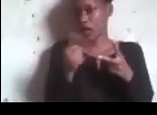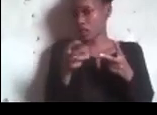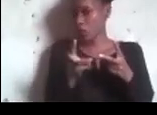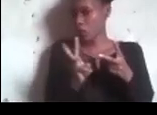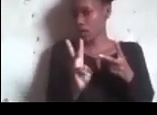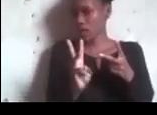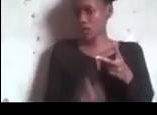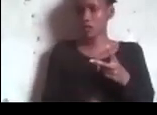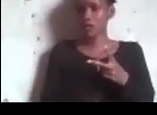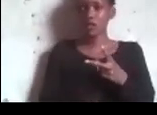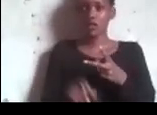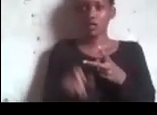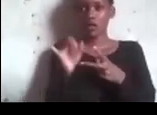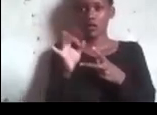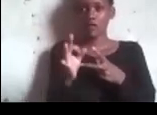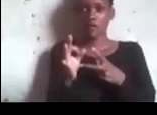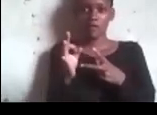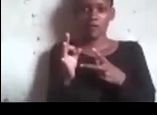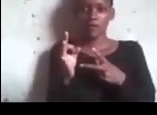if